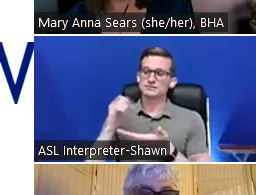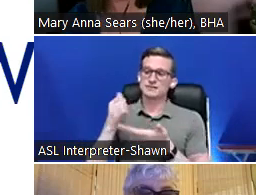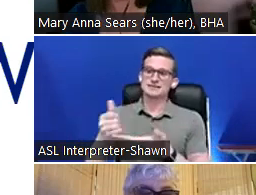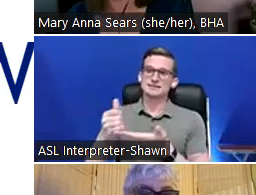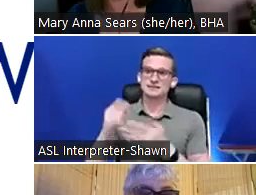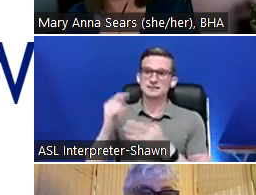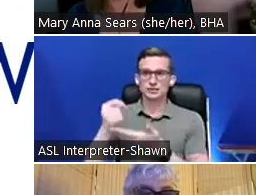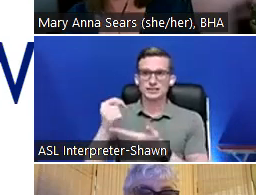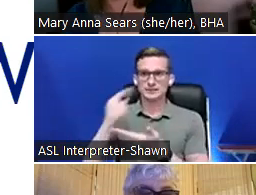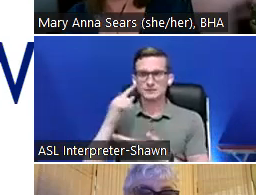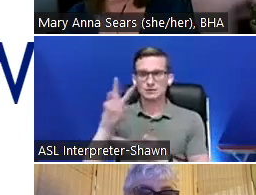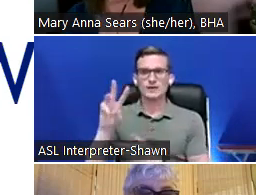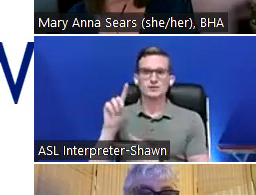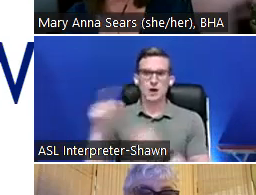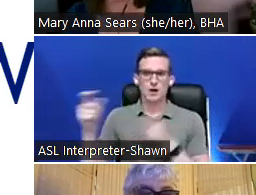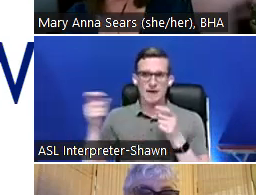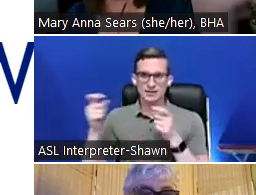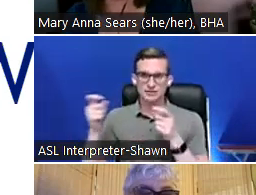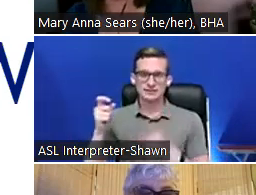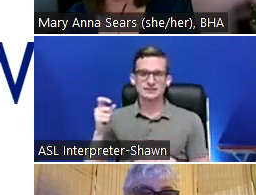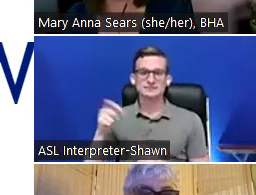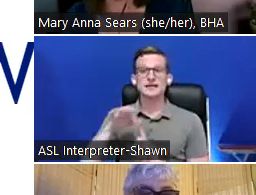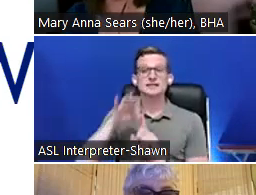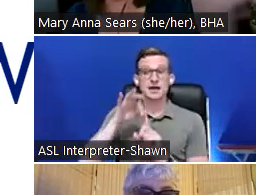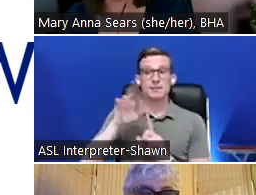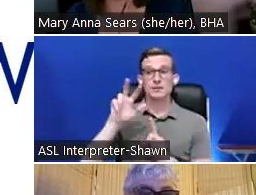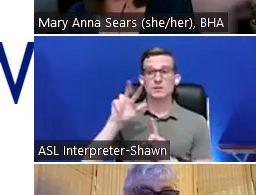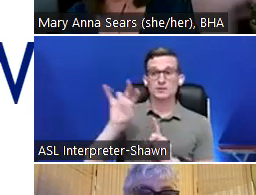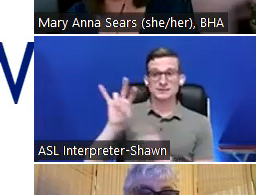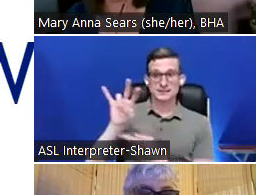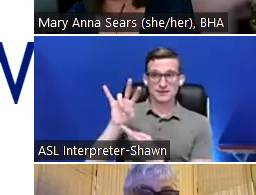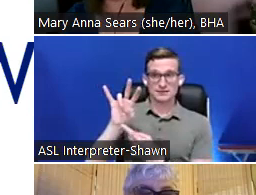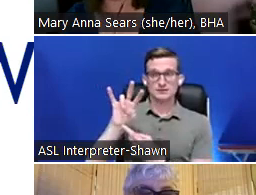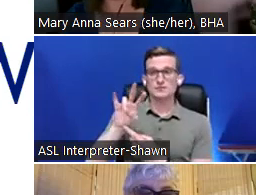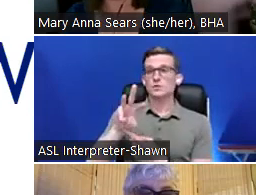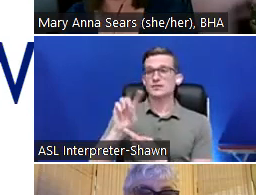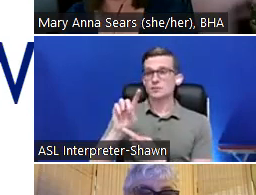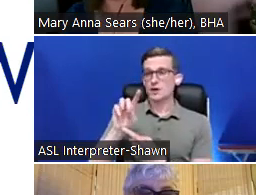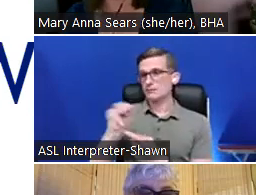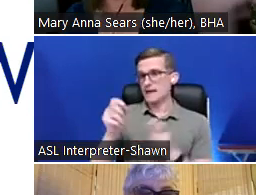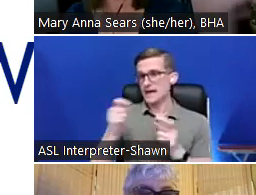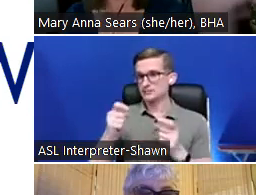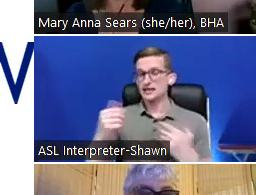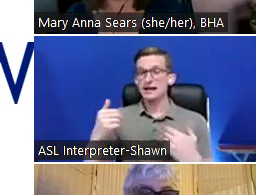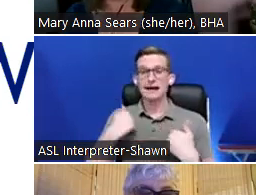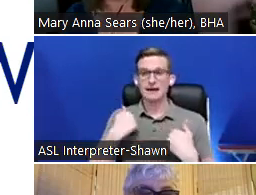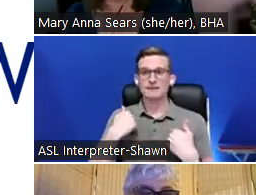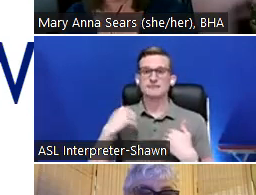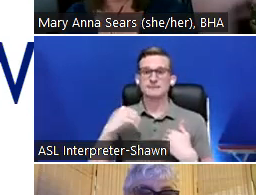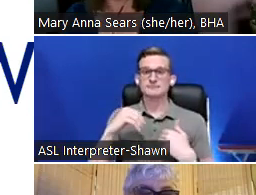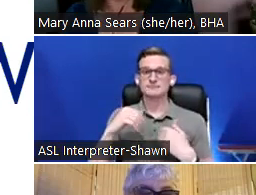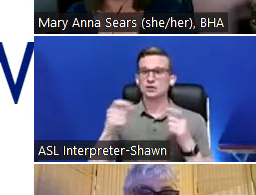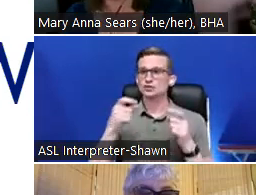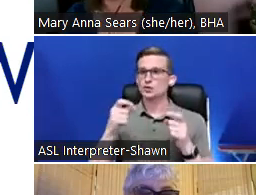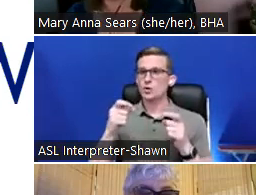management. With the exception that with 3.7 withdrawal management, they will have that controlled substance services